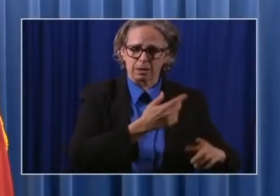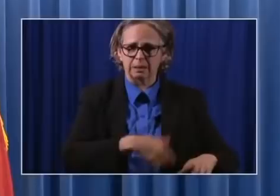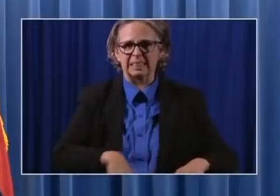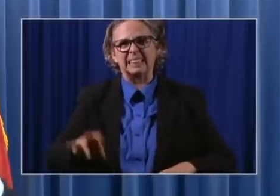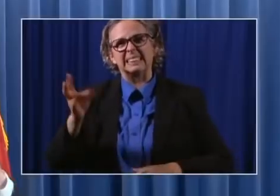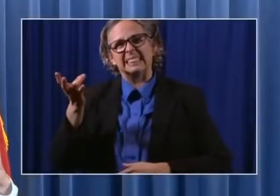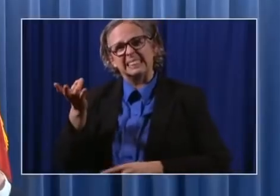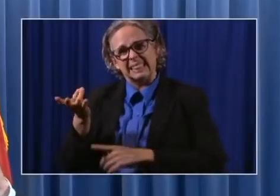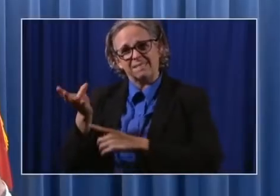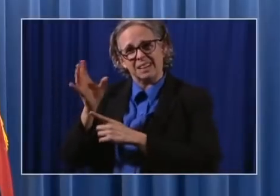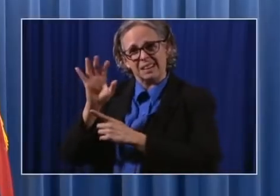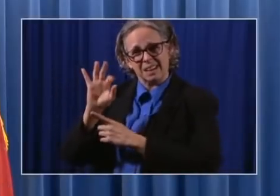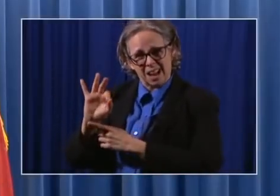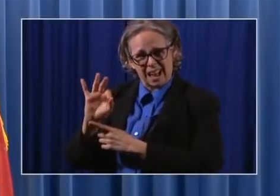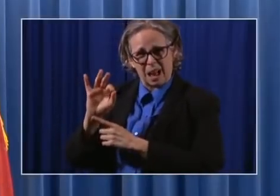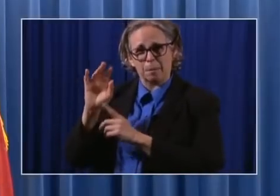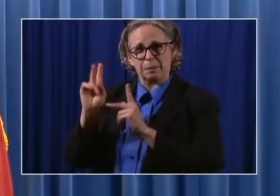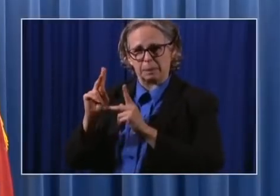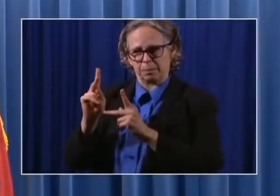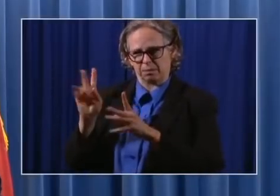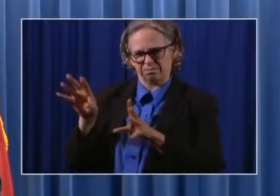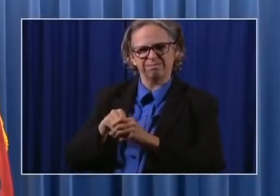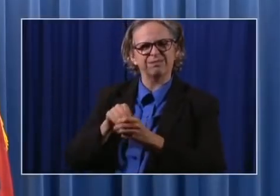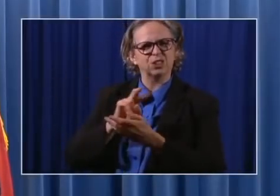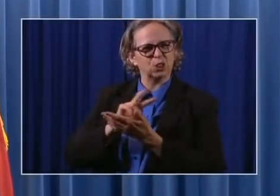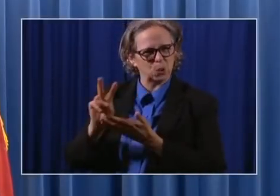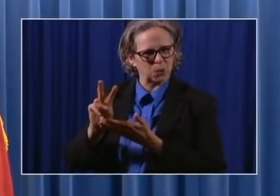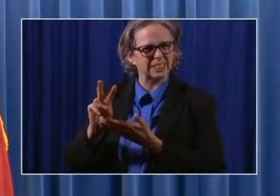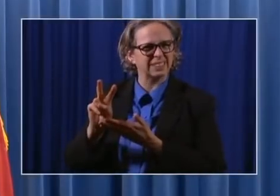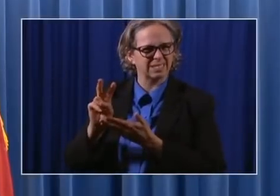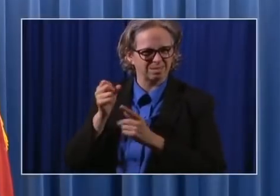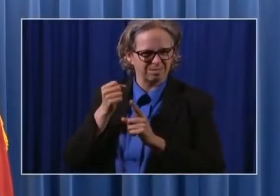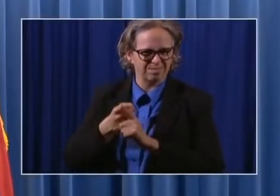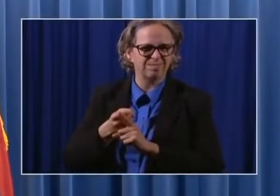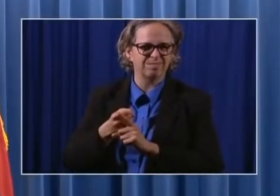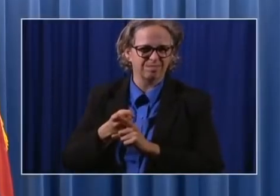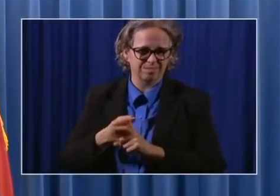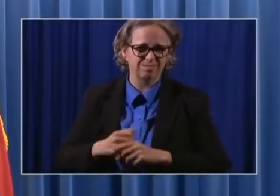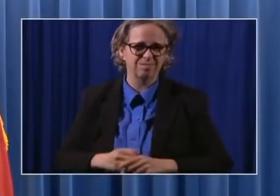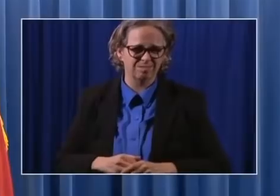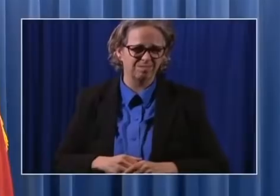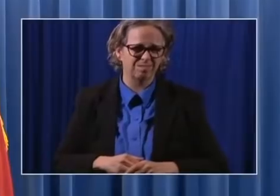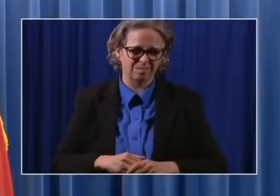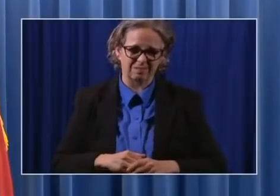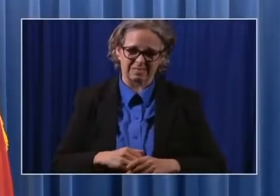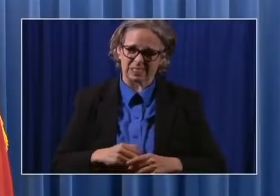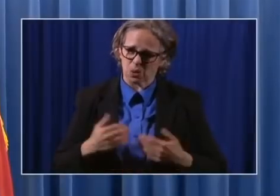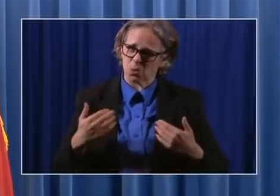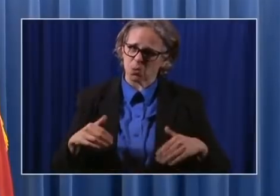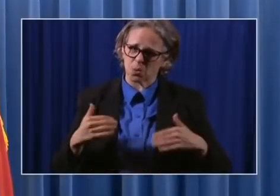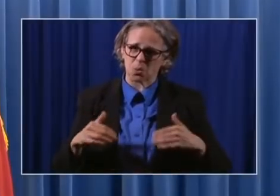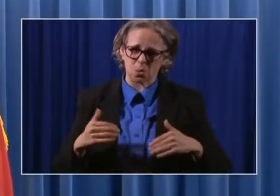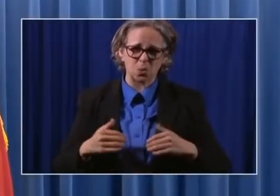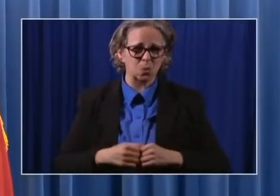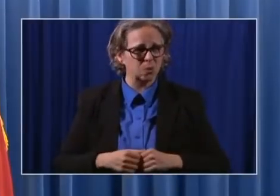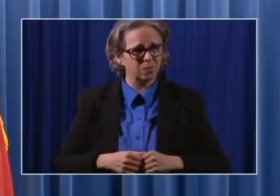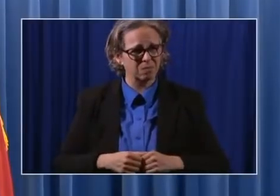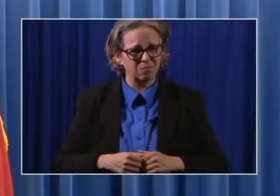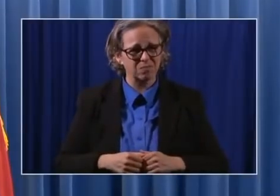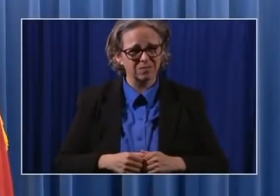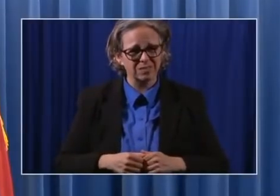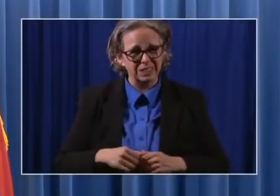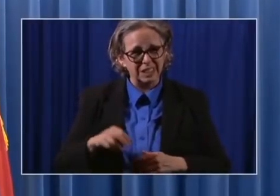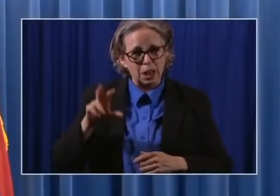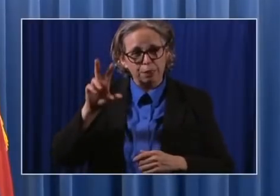2 weeks. Again, that's one of the ways we're looking at this. During the past 2 weeks, Defiance County has seen 30